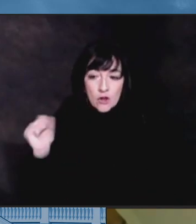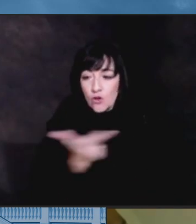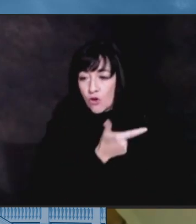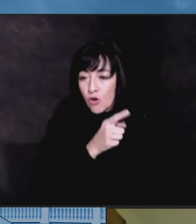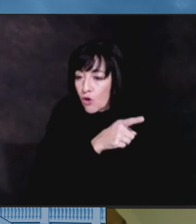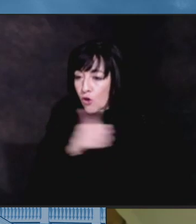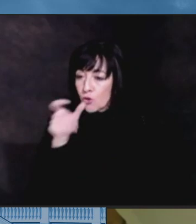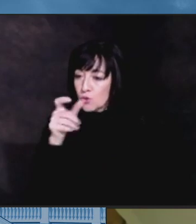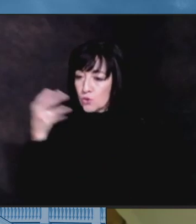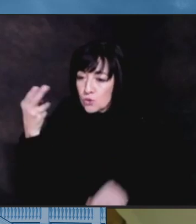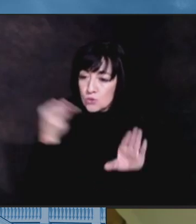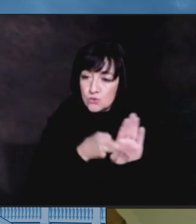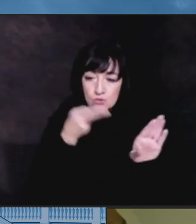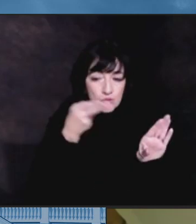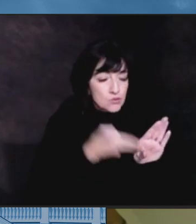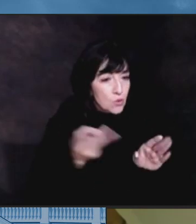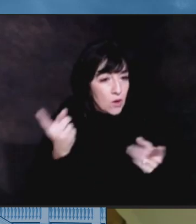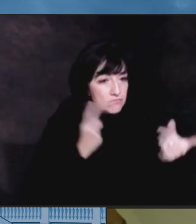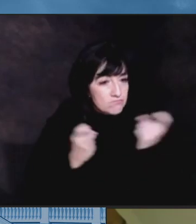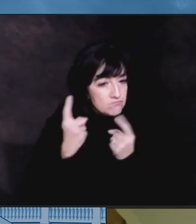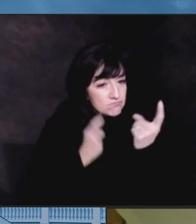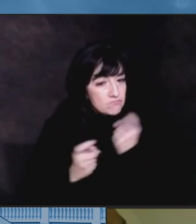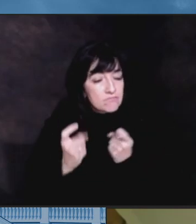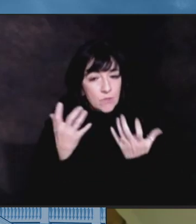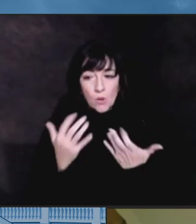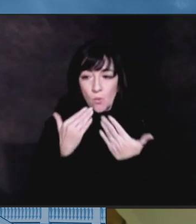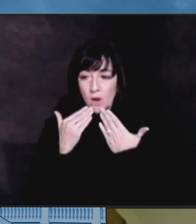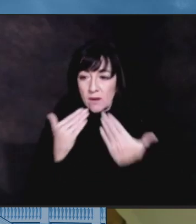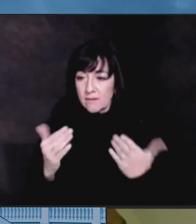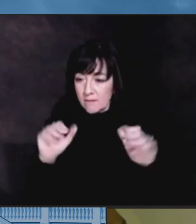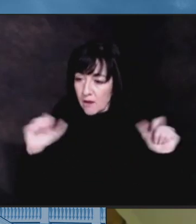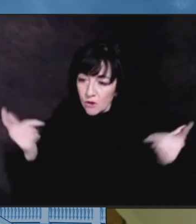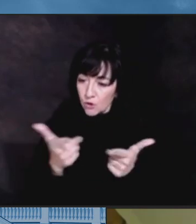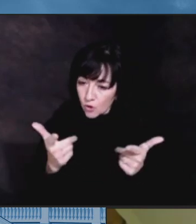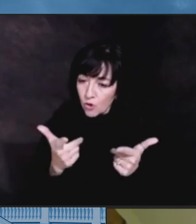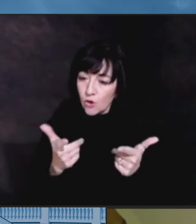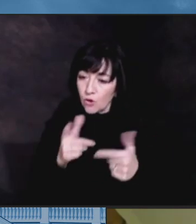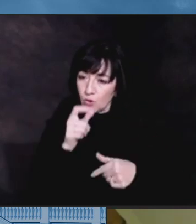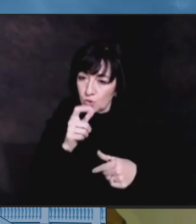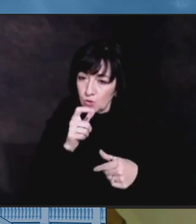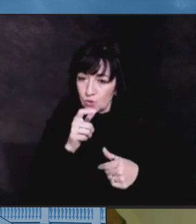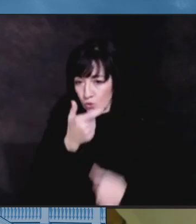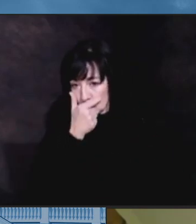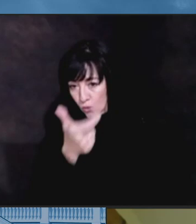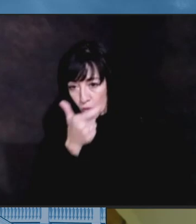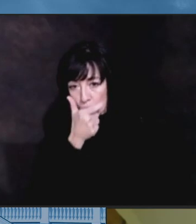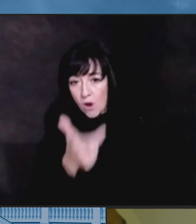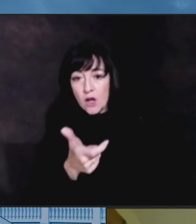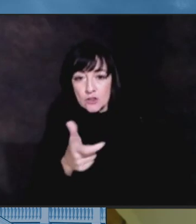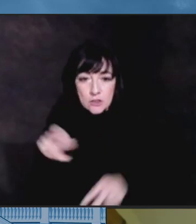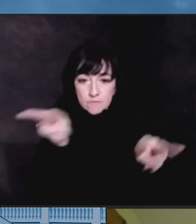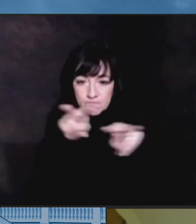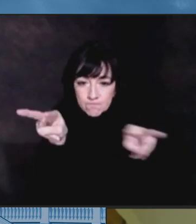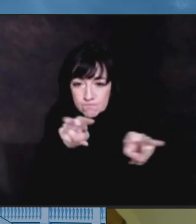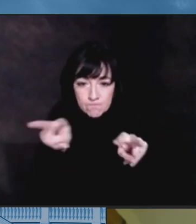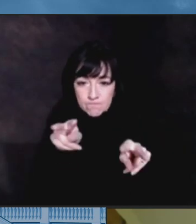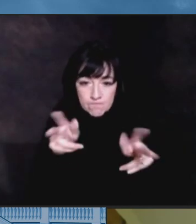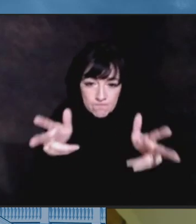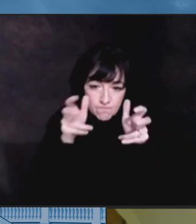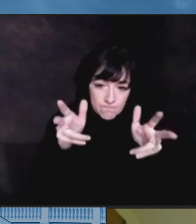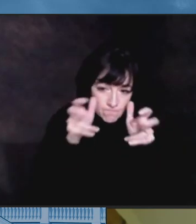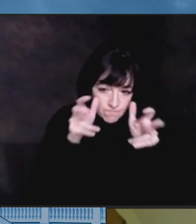joined on this Zoom call, and I want to thank everyone who's tuned in again for our weekly press conference, and